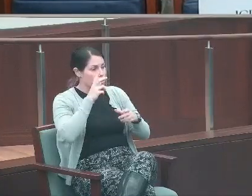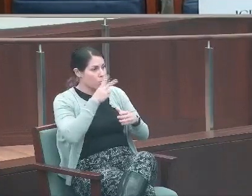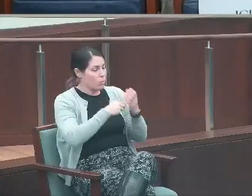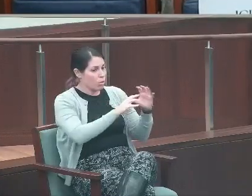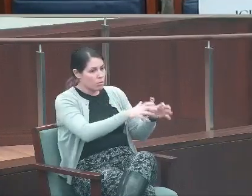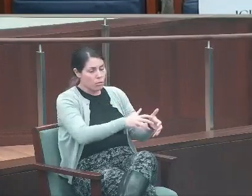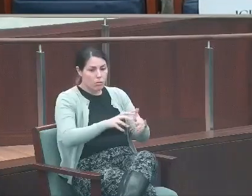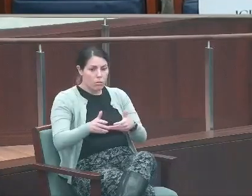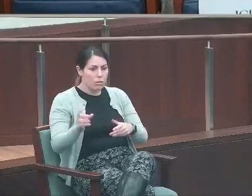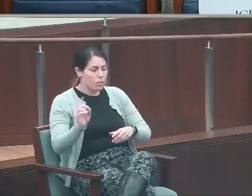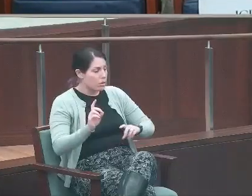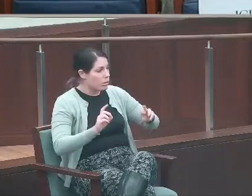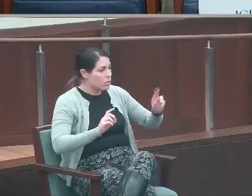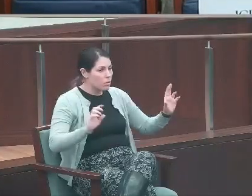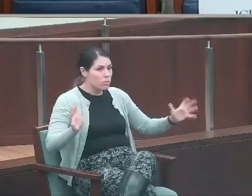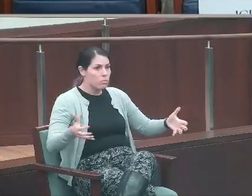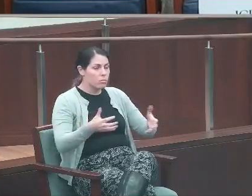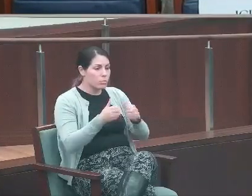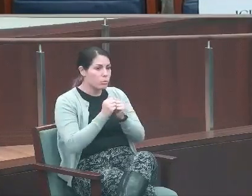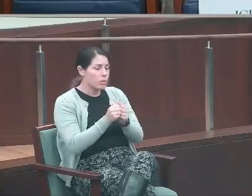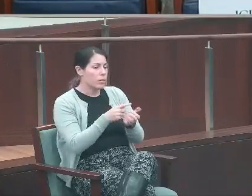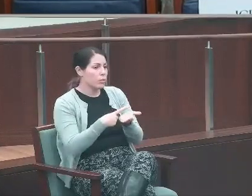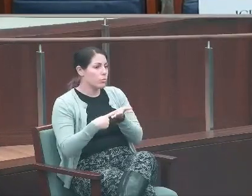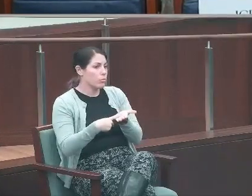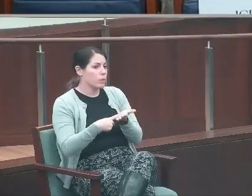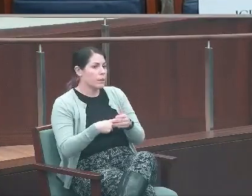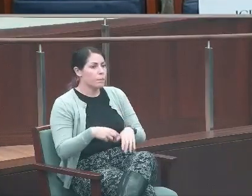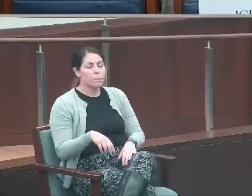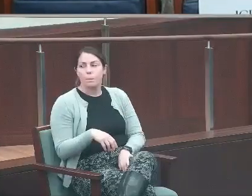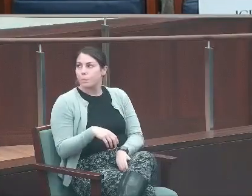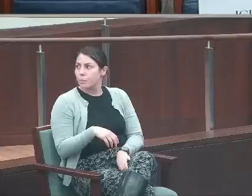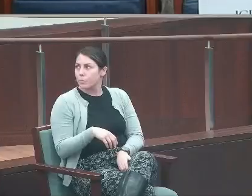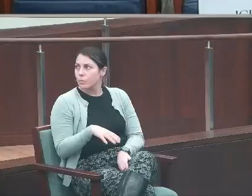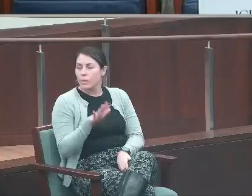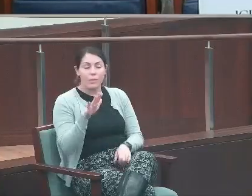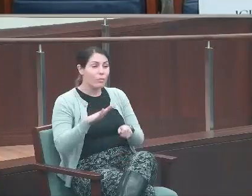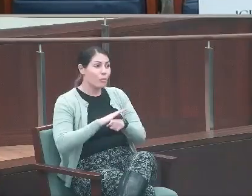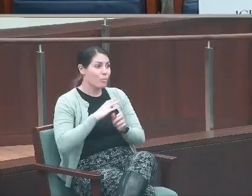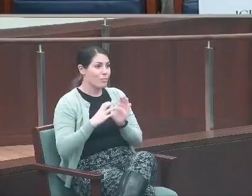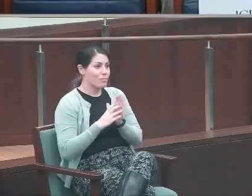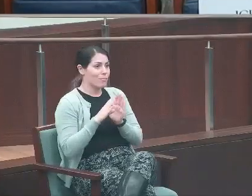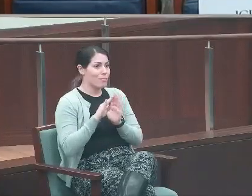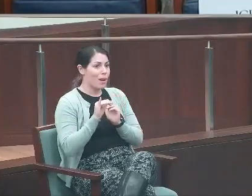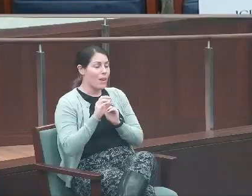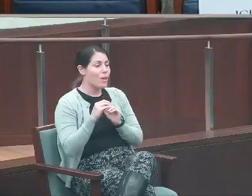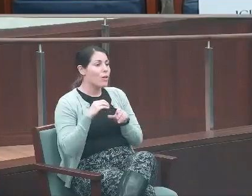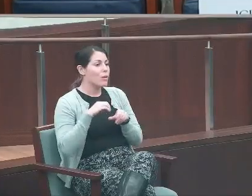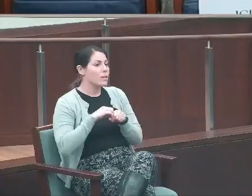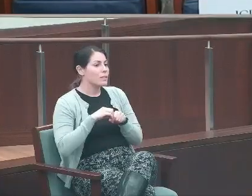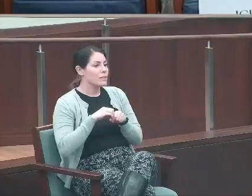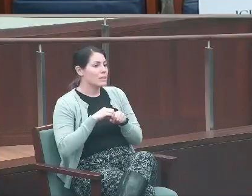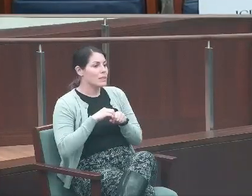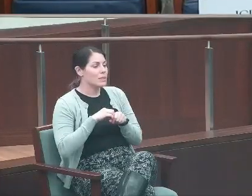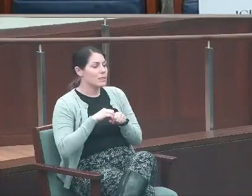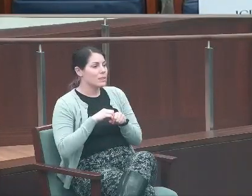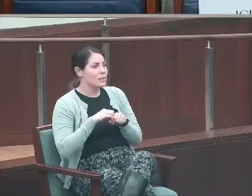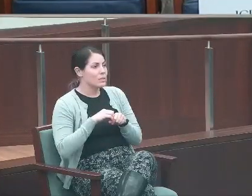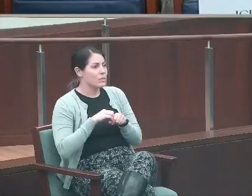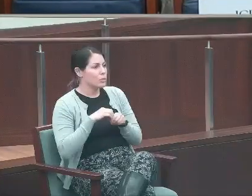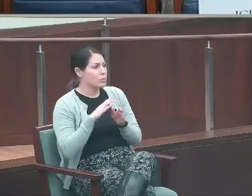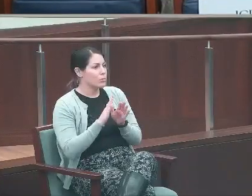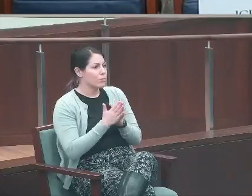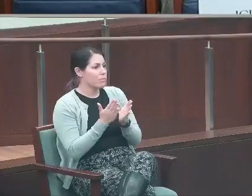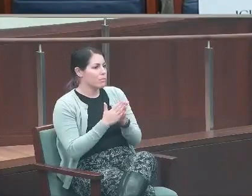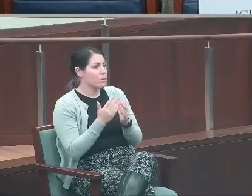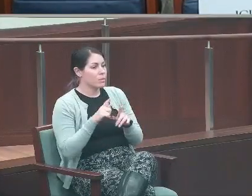nuanced conversations together. Their full bios are in your program. I encourage you to read them if you haven't already, but